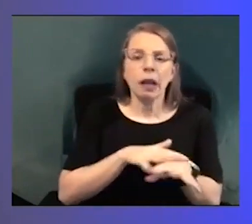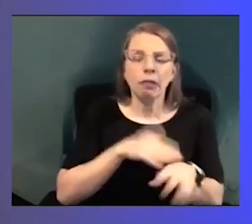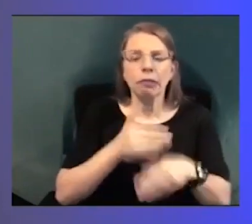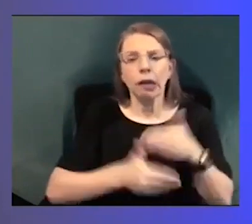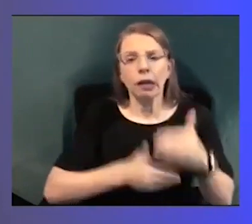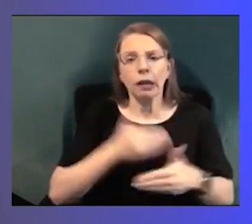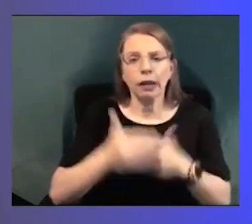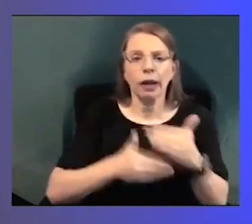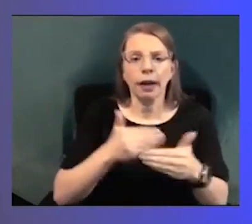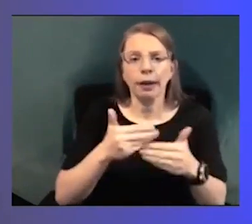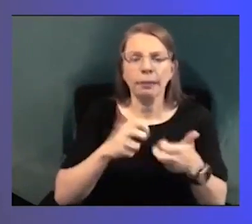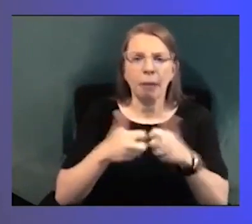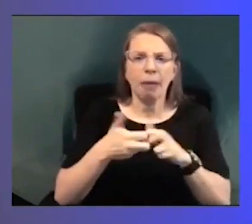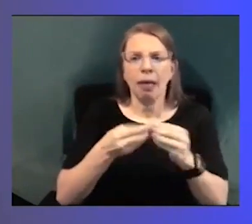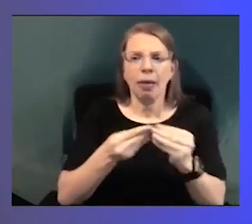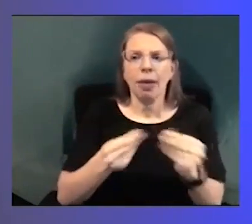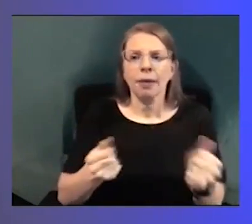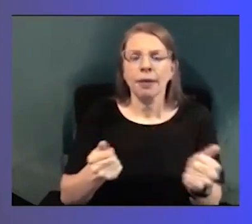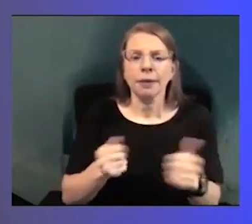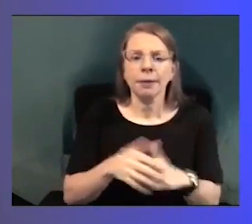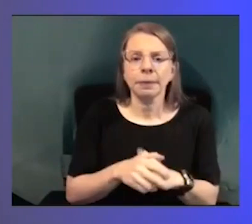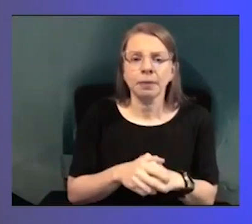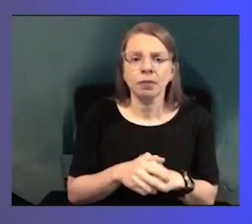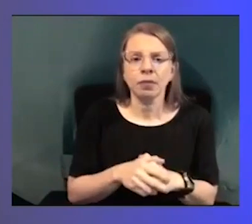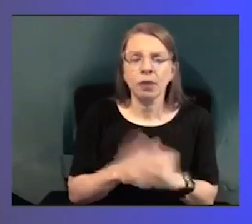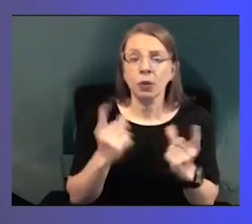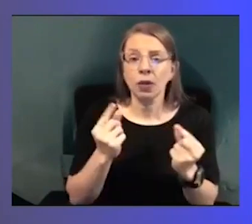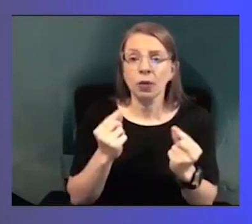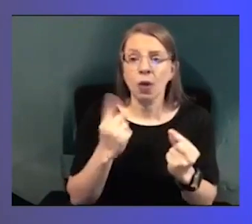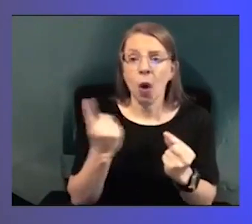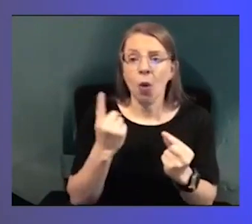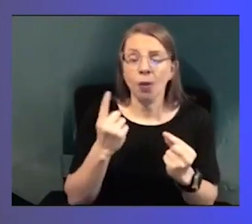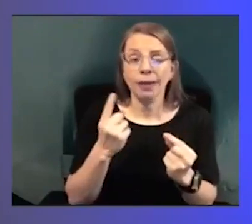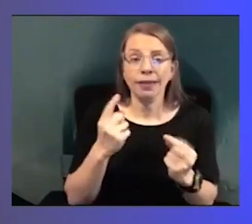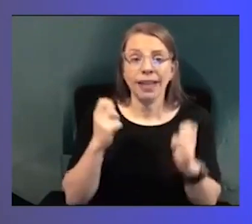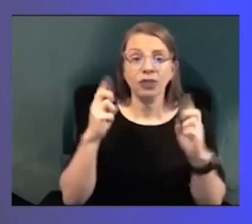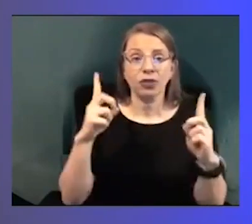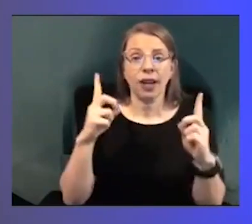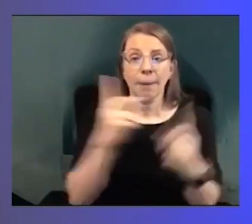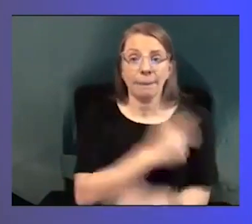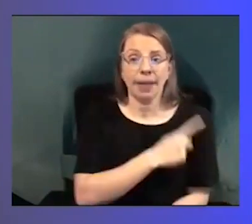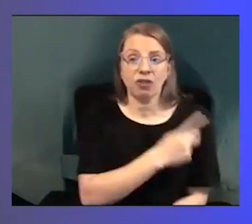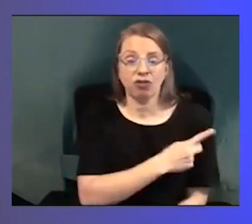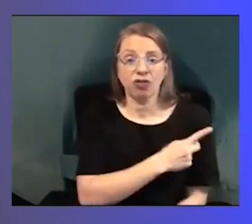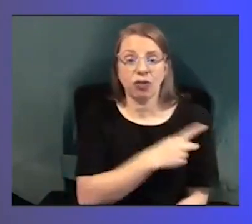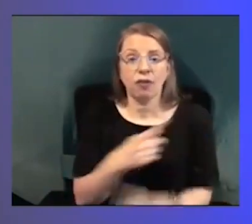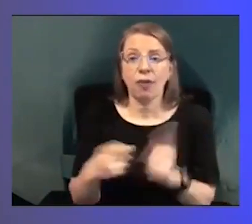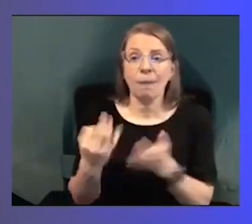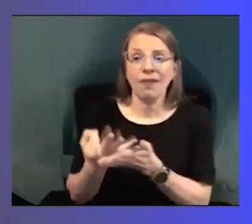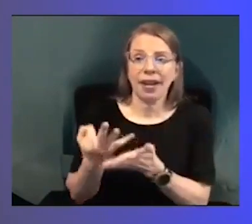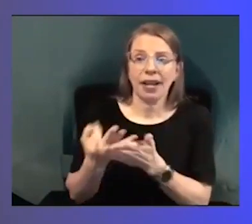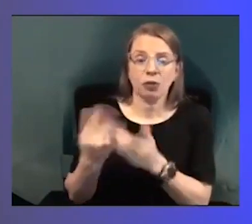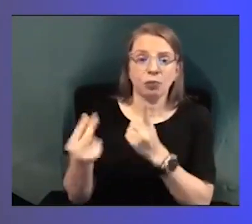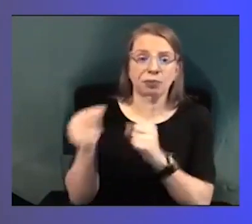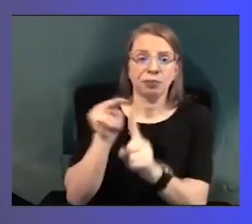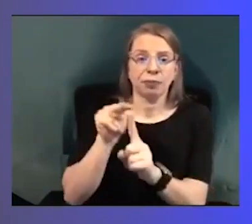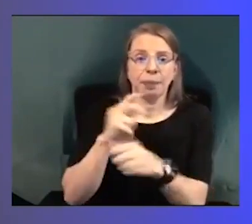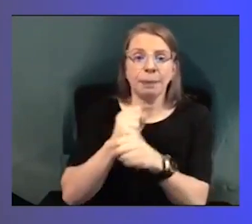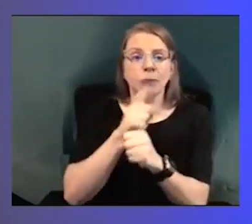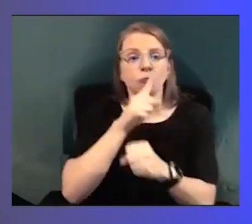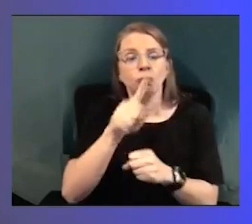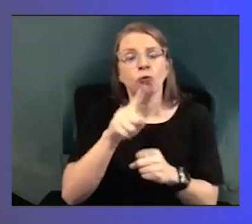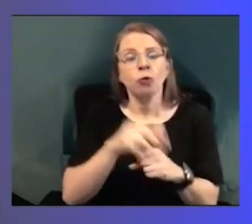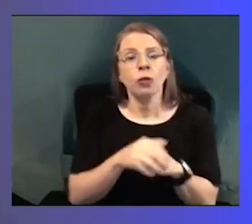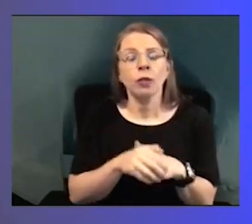now is really, as we always do, is to educate patients, right, from a financial perspective, to make sure that they